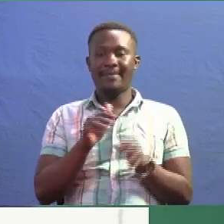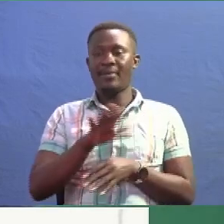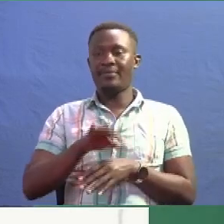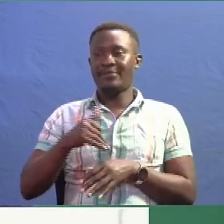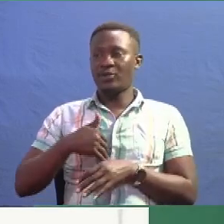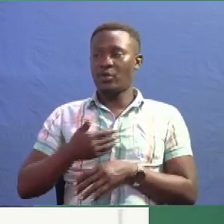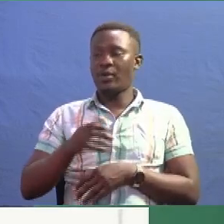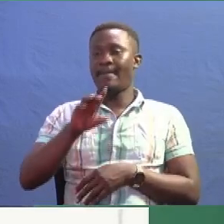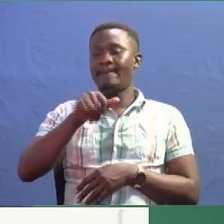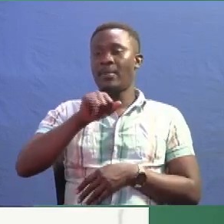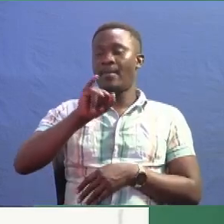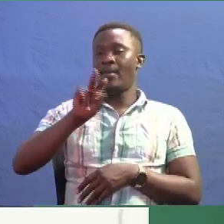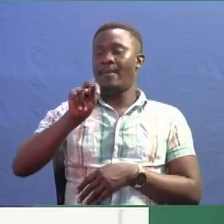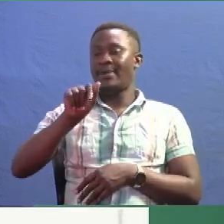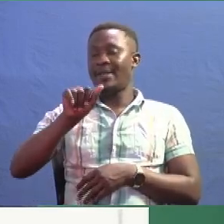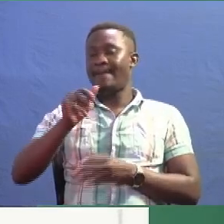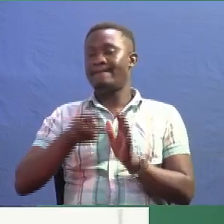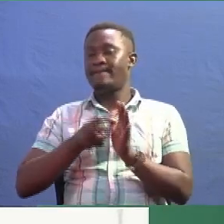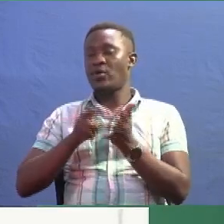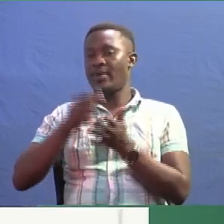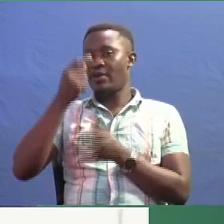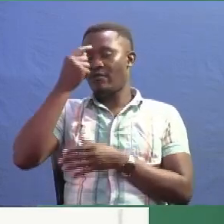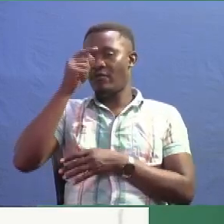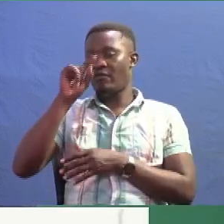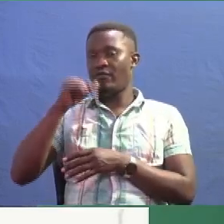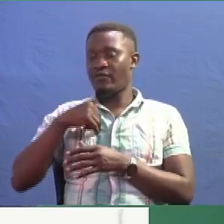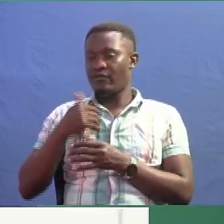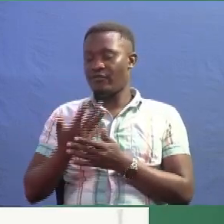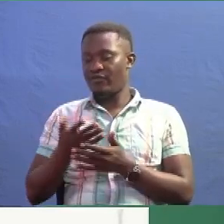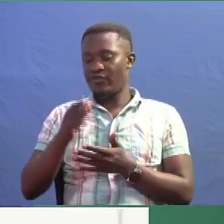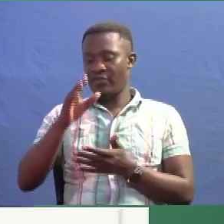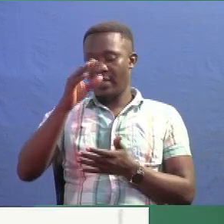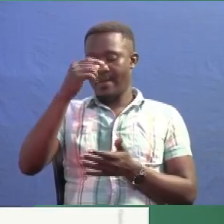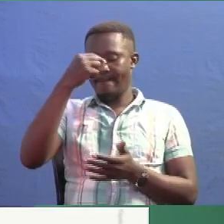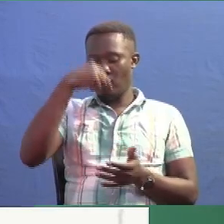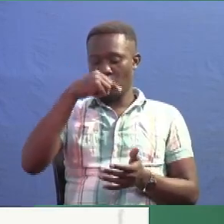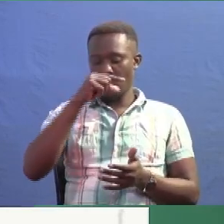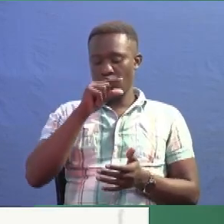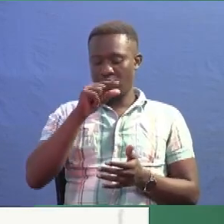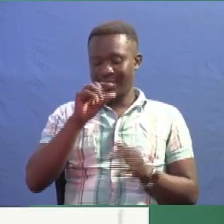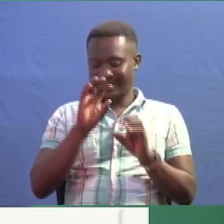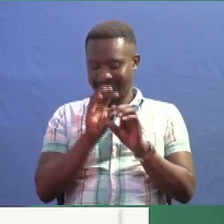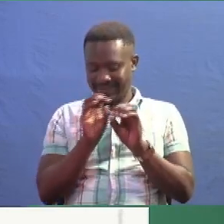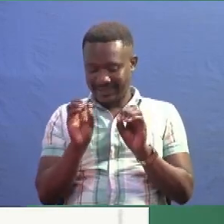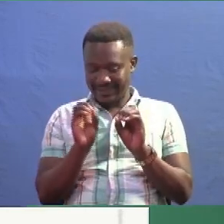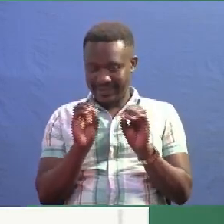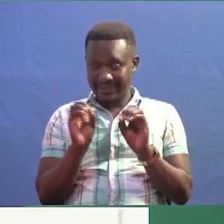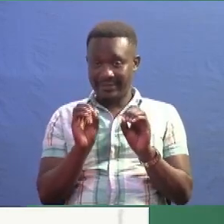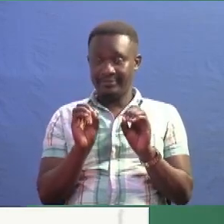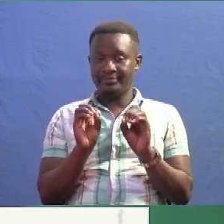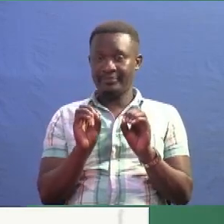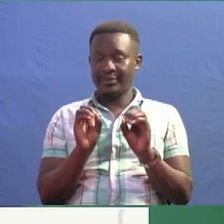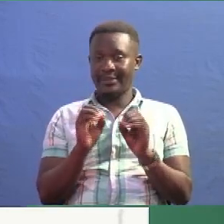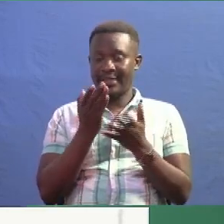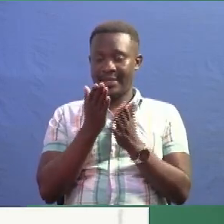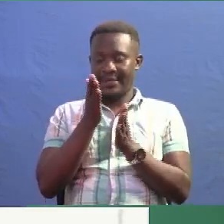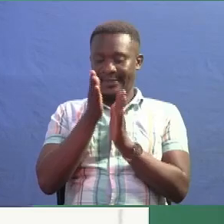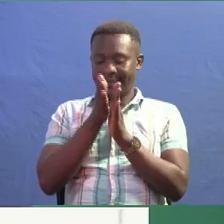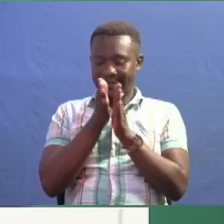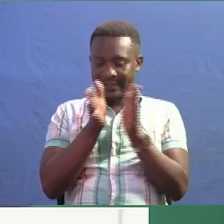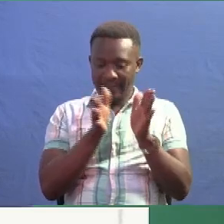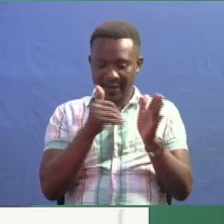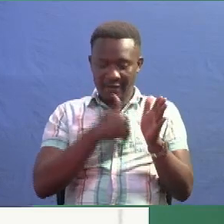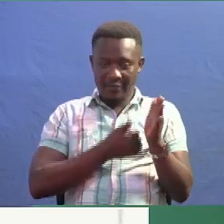palate. So that means for the cleft lip, there's no separation between the